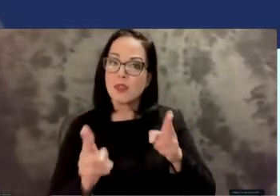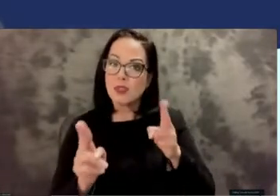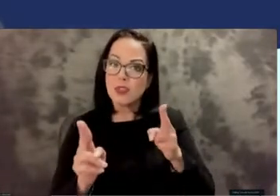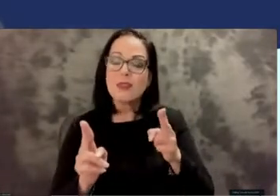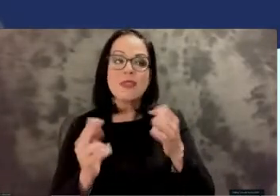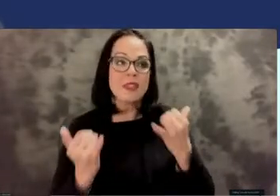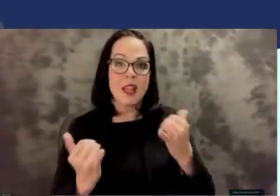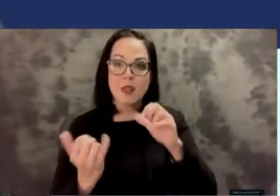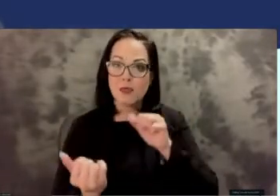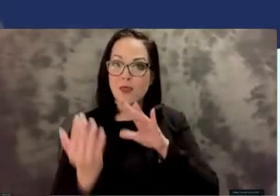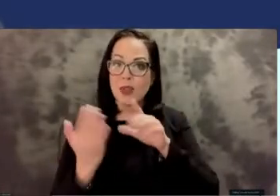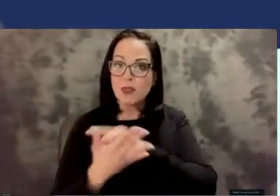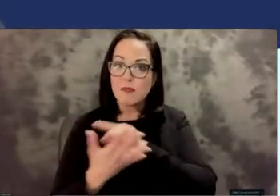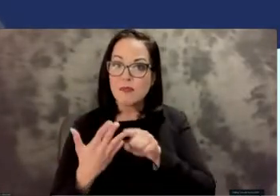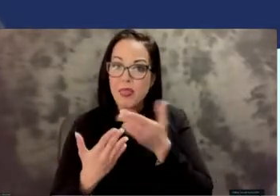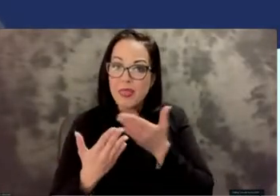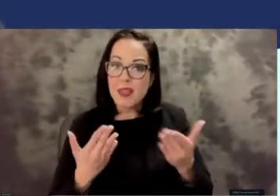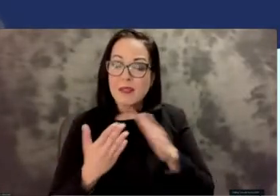these realities.